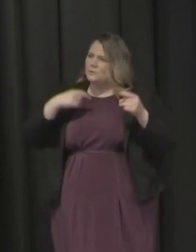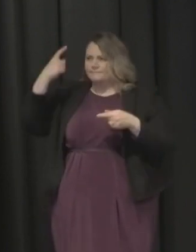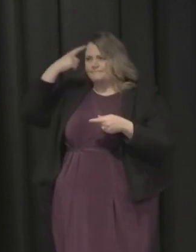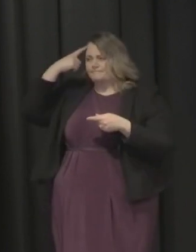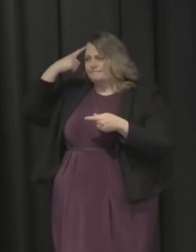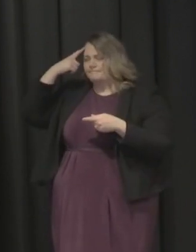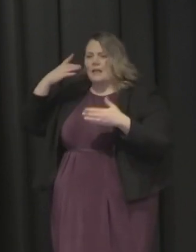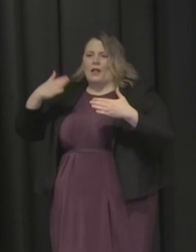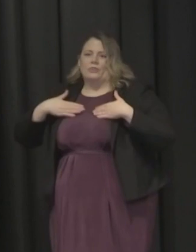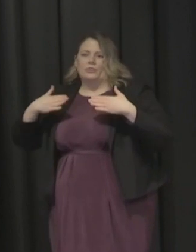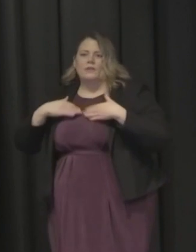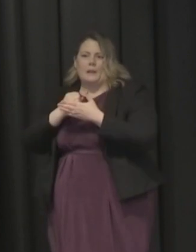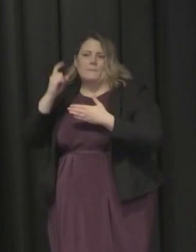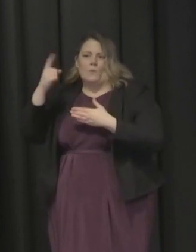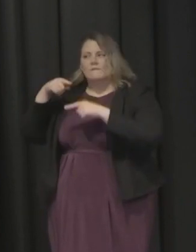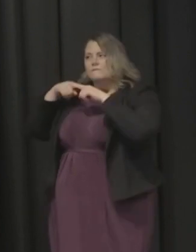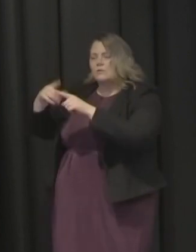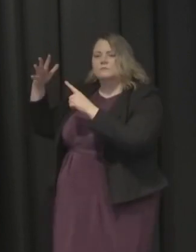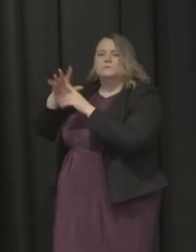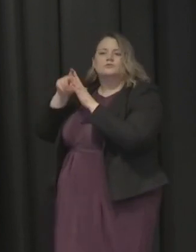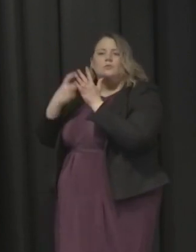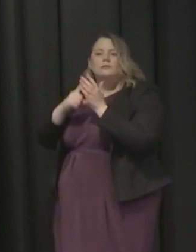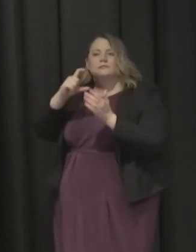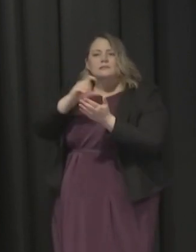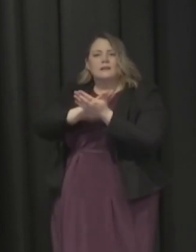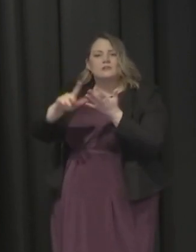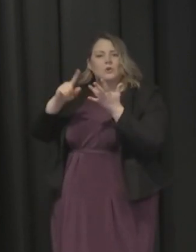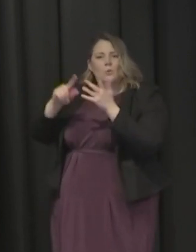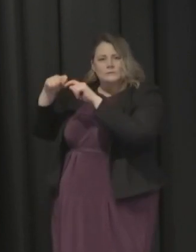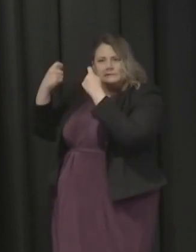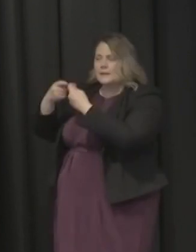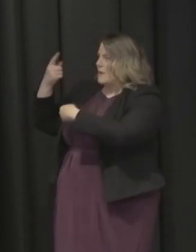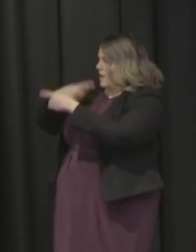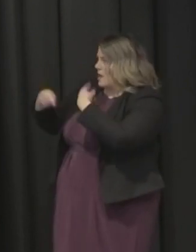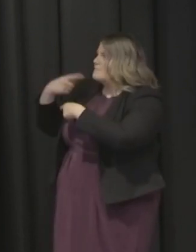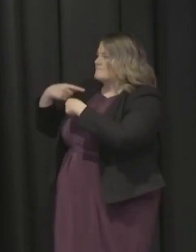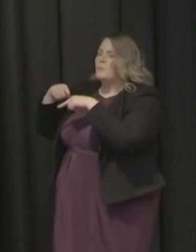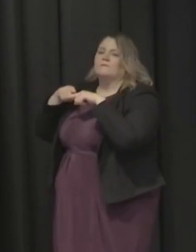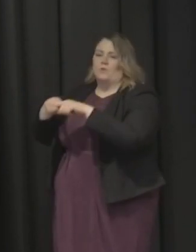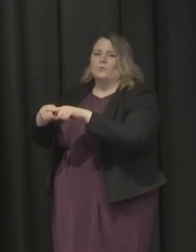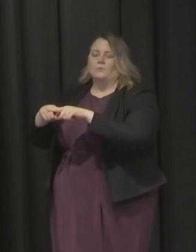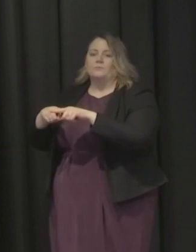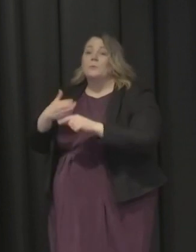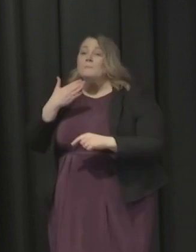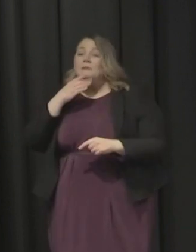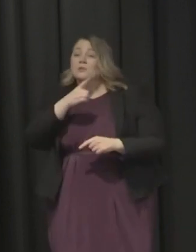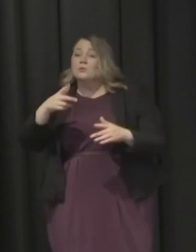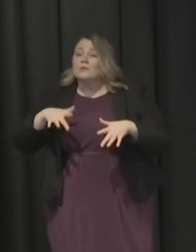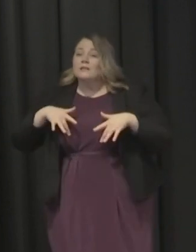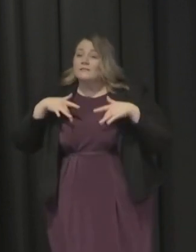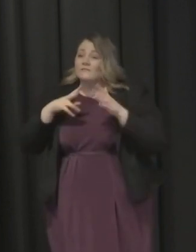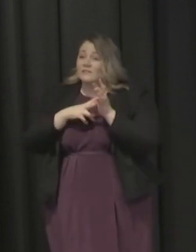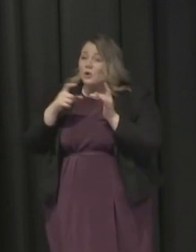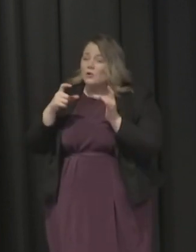want in an economic sense, but the public health of the community is our number one priority. This is quite perverse given